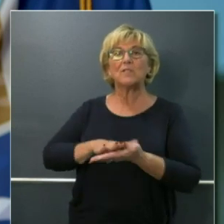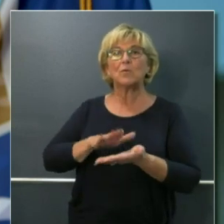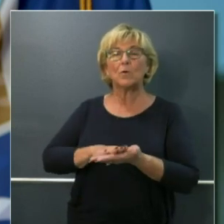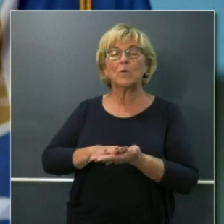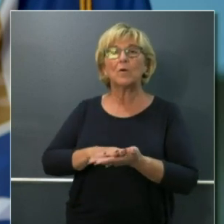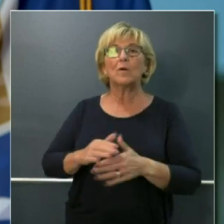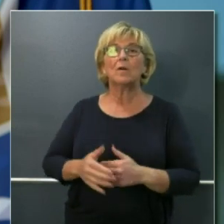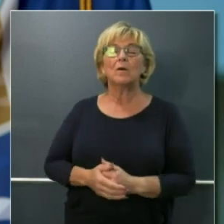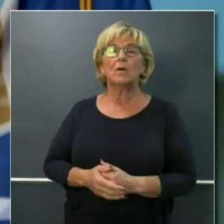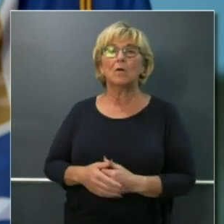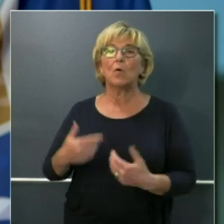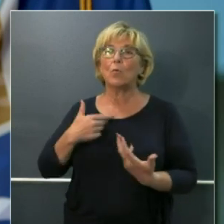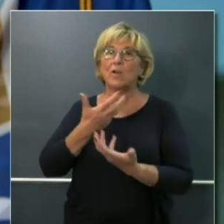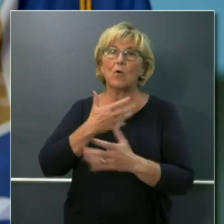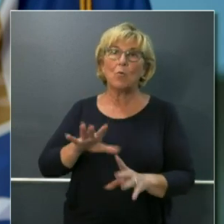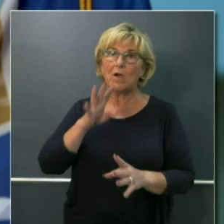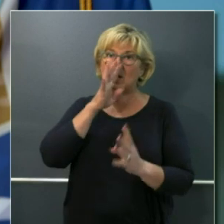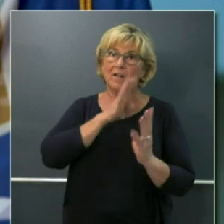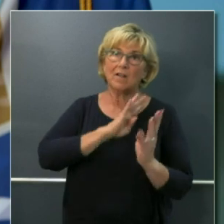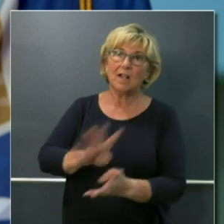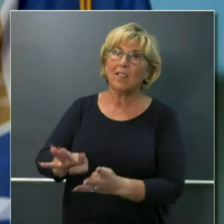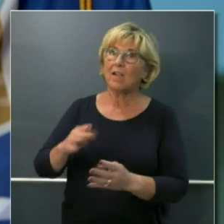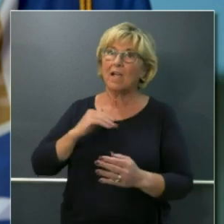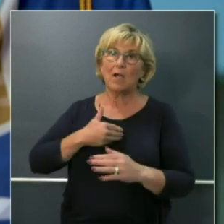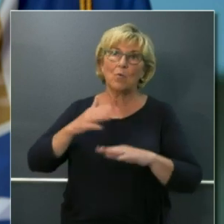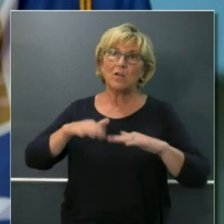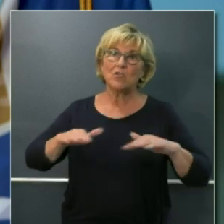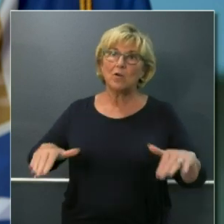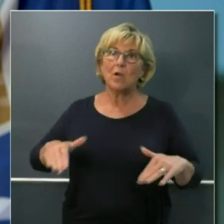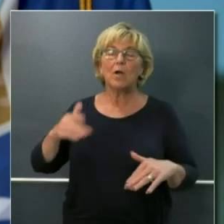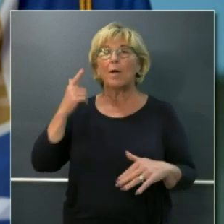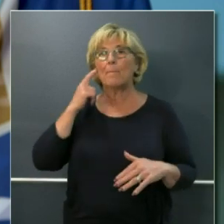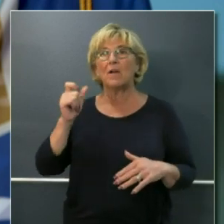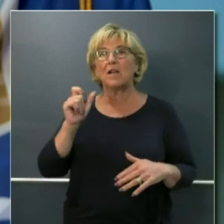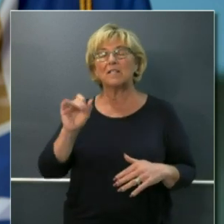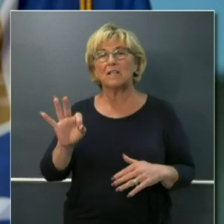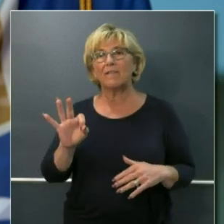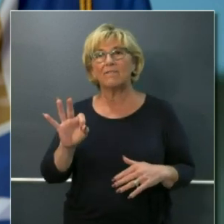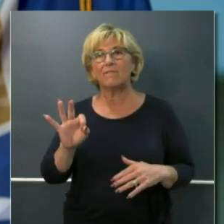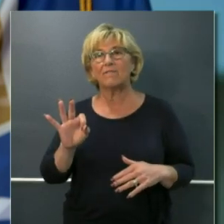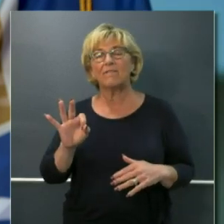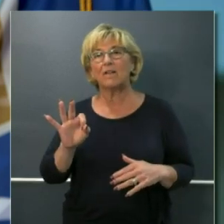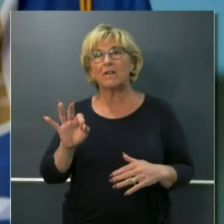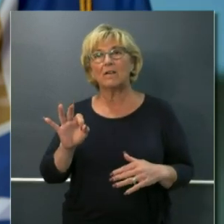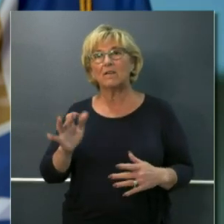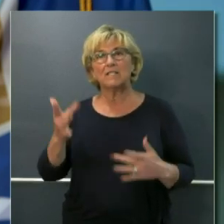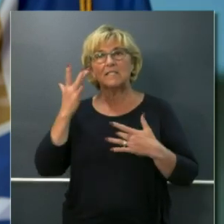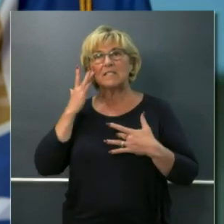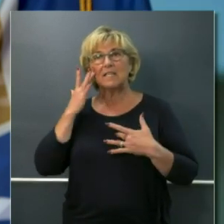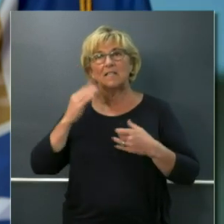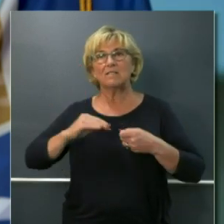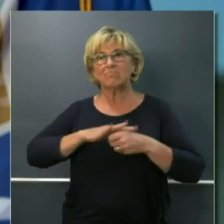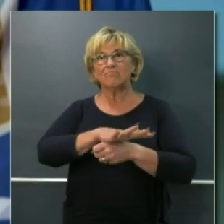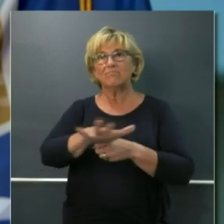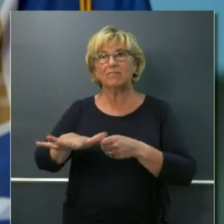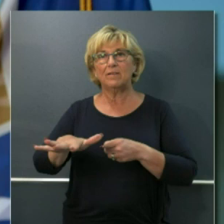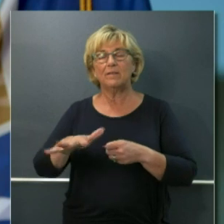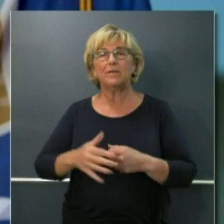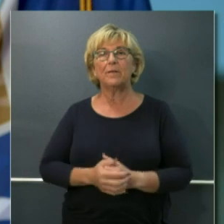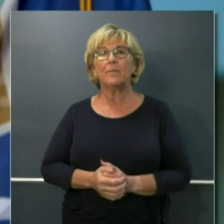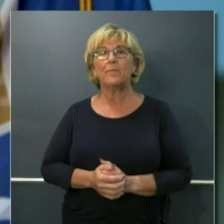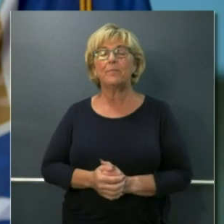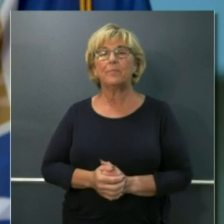of neglecting our next generation because of the inconvenience and the realities of this virus and its